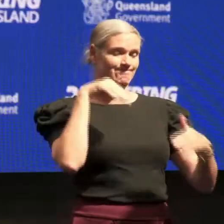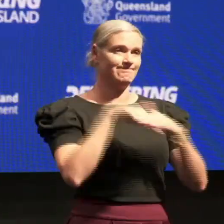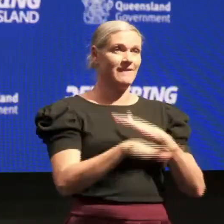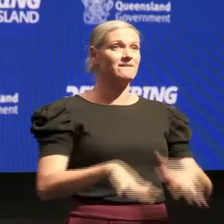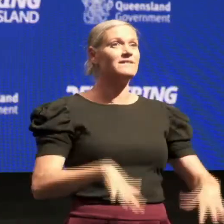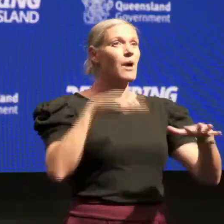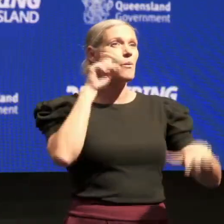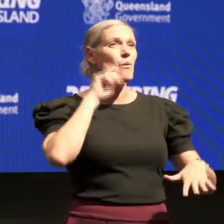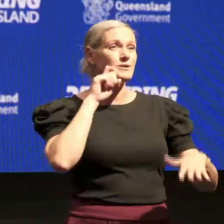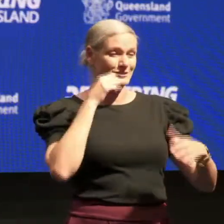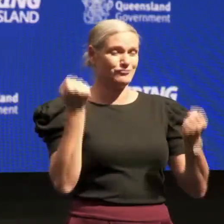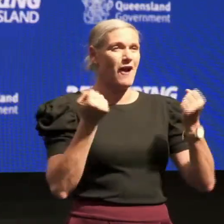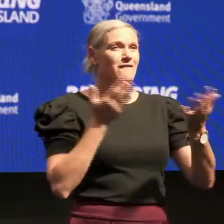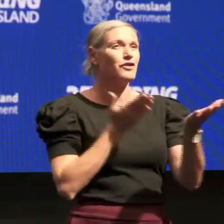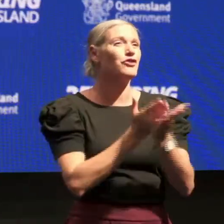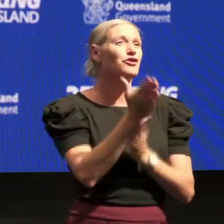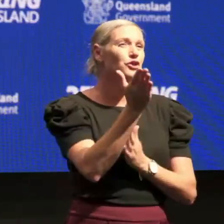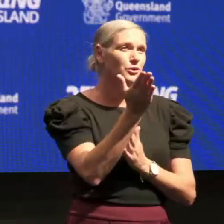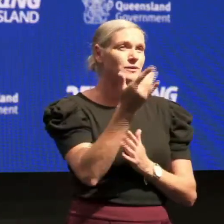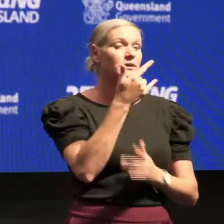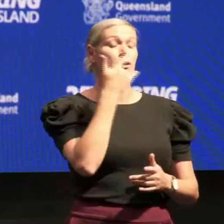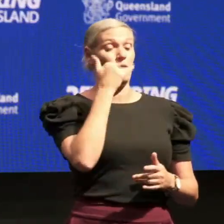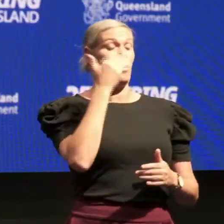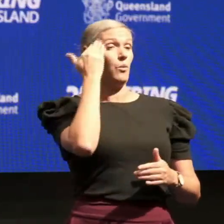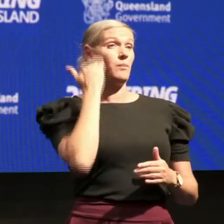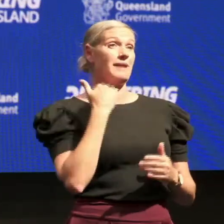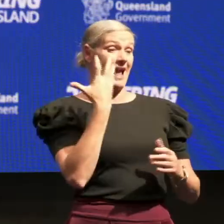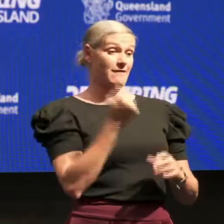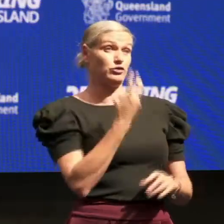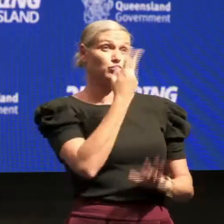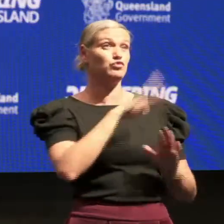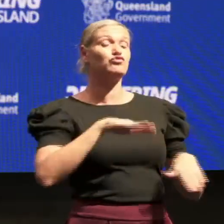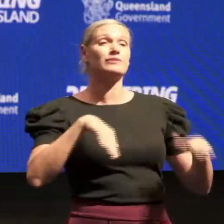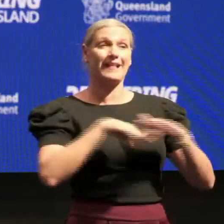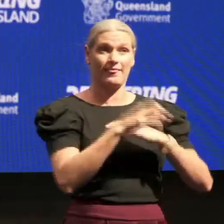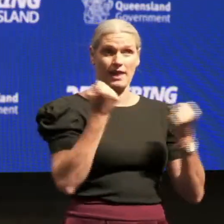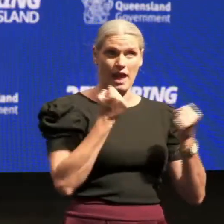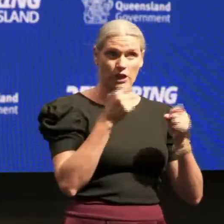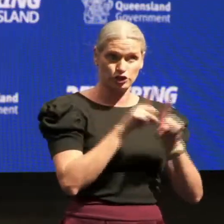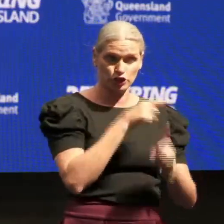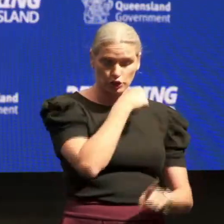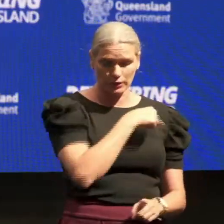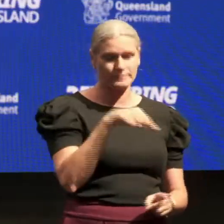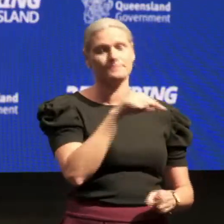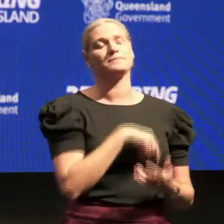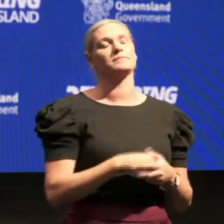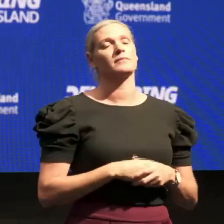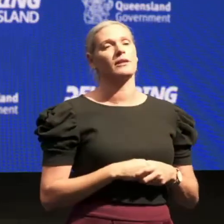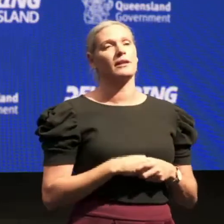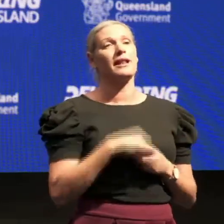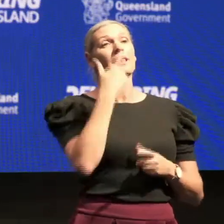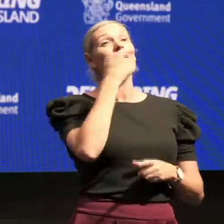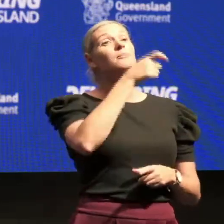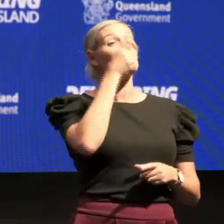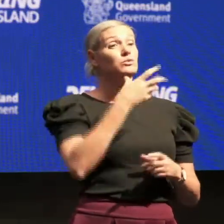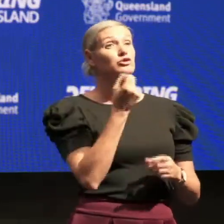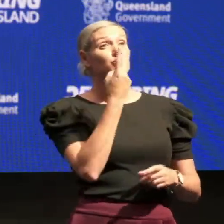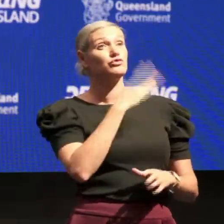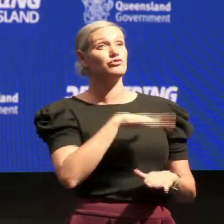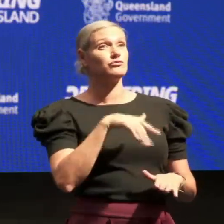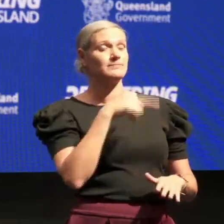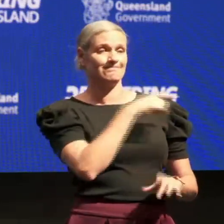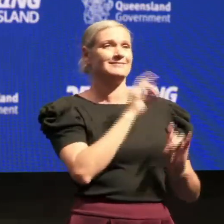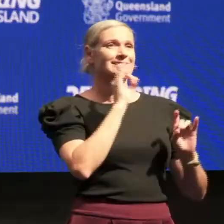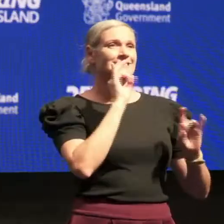enter floodwaters in a vehicle. That female was accompanied by two children. Luckily, that person with the 2 children were